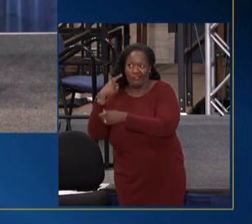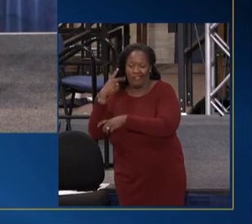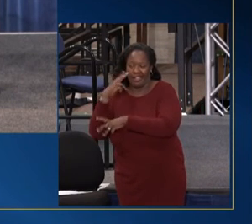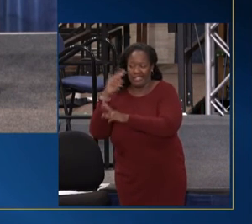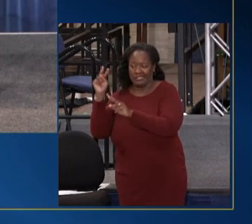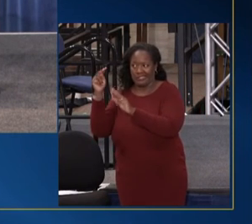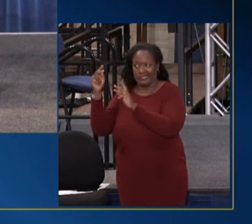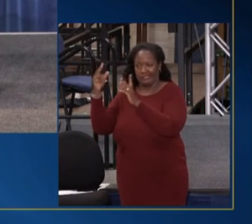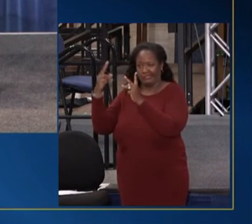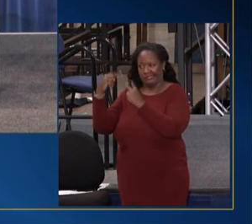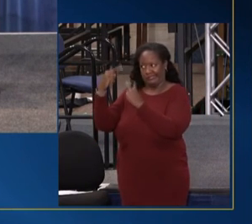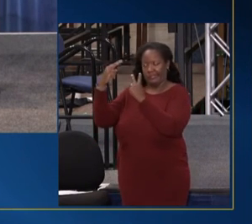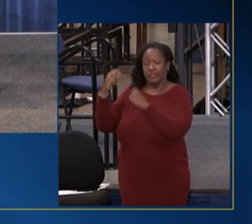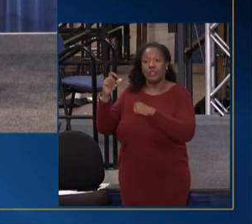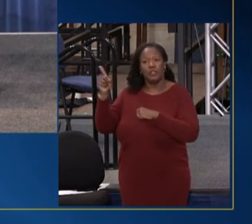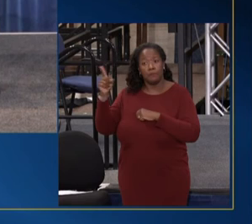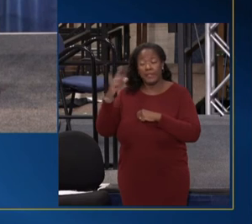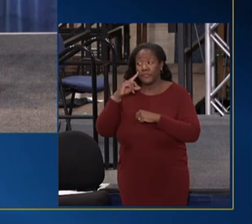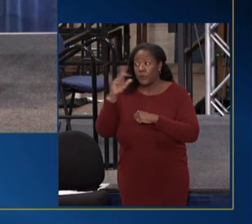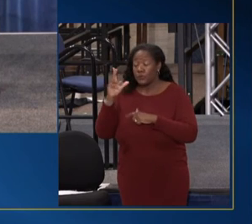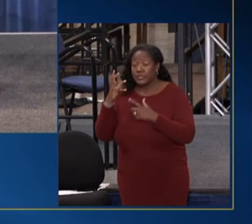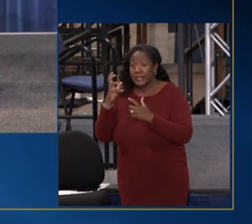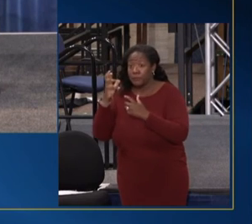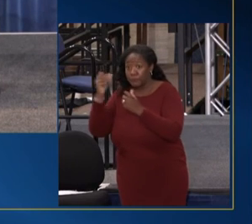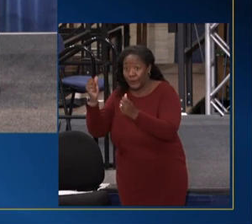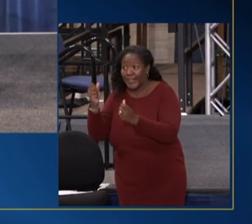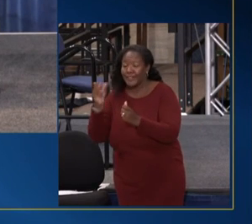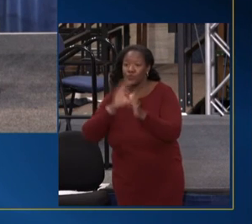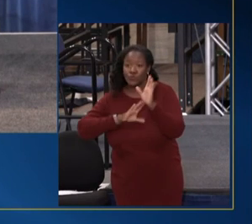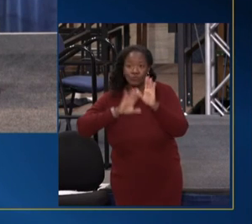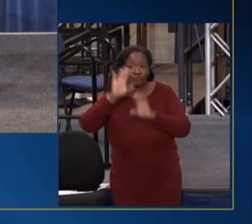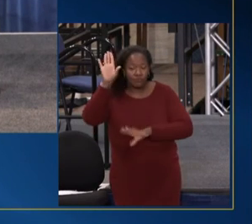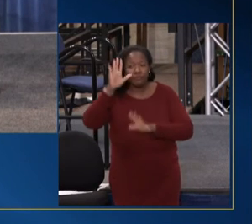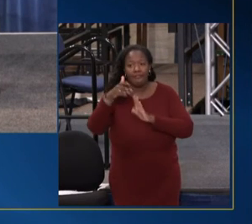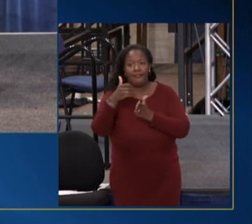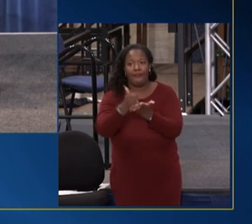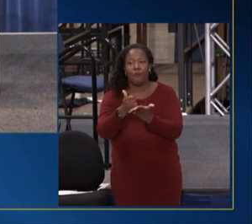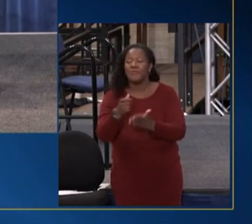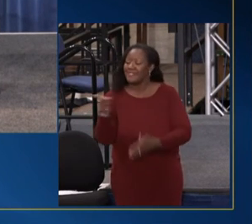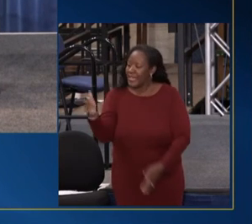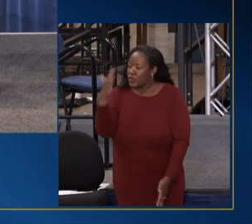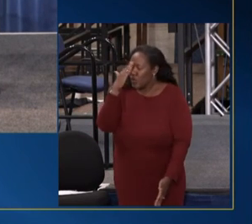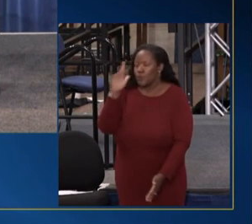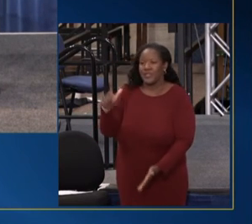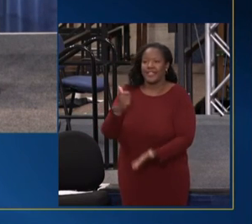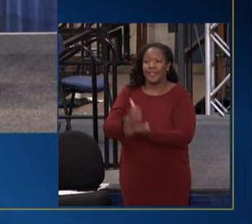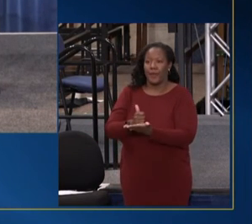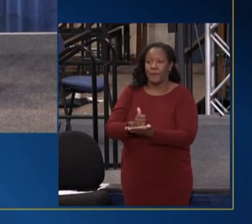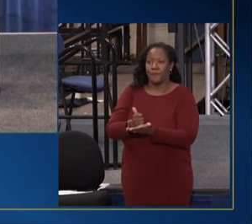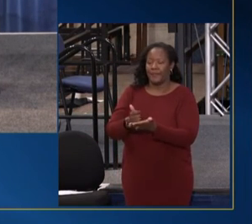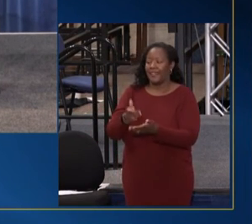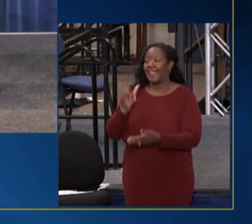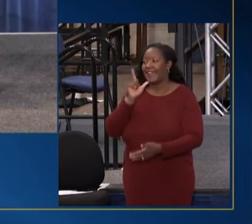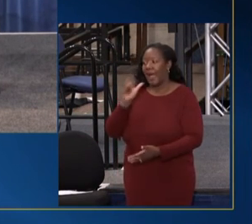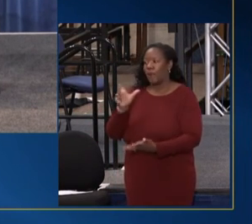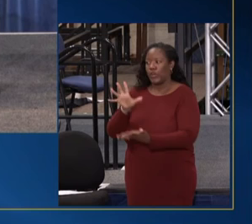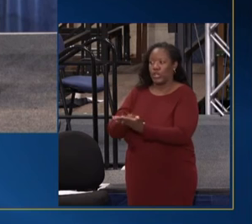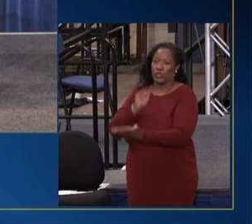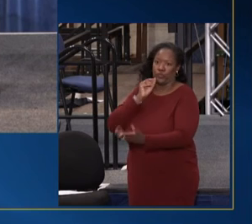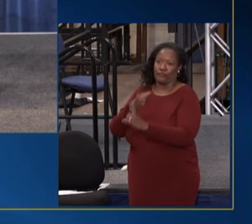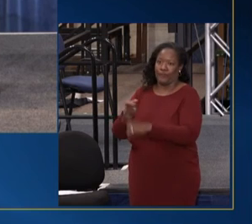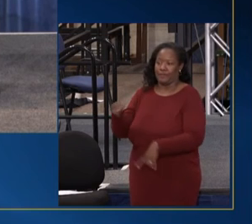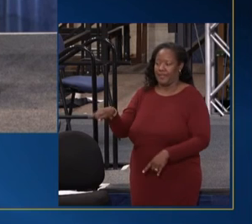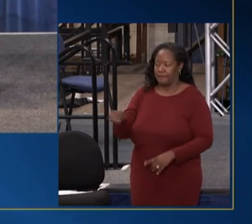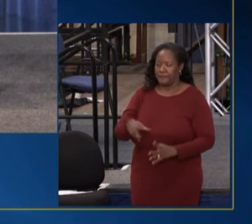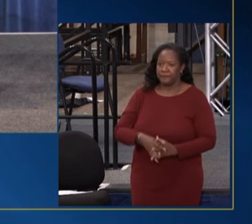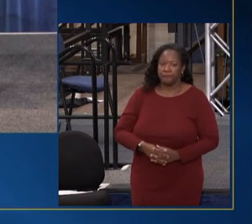who are brave enough to reach out for, know they need help, and ask for it. And that is something that I'm trying to take a lesson from, honestly. I